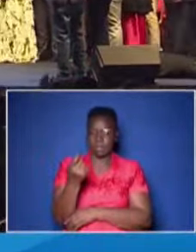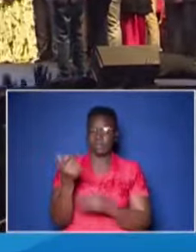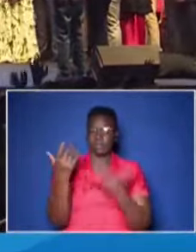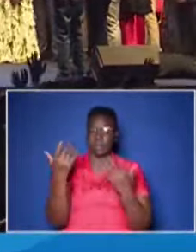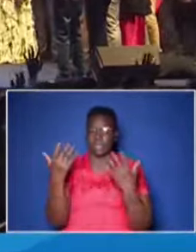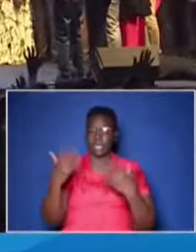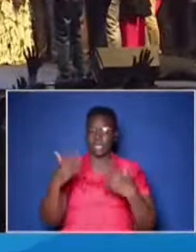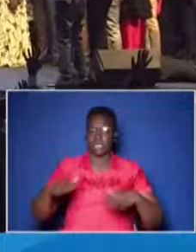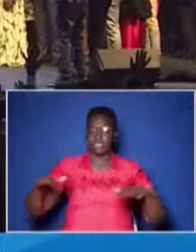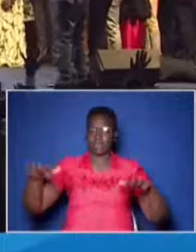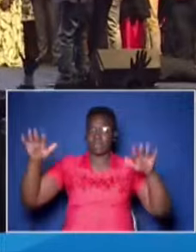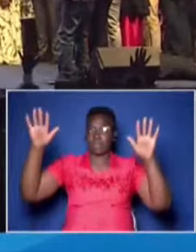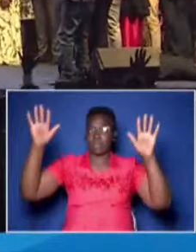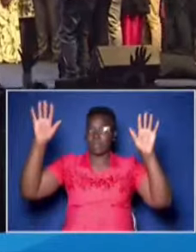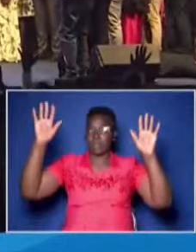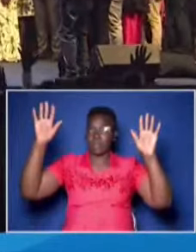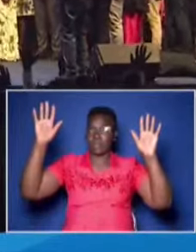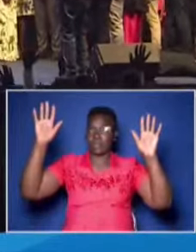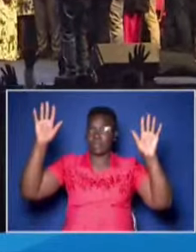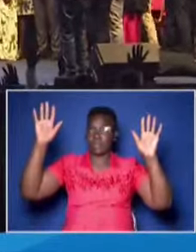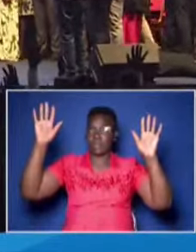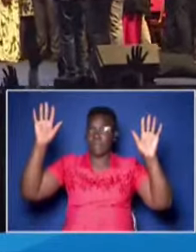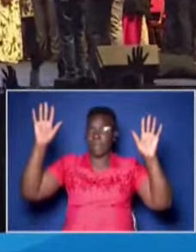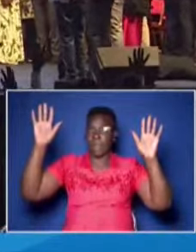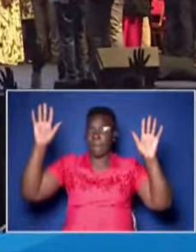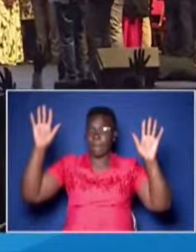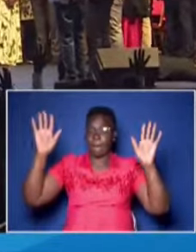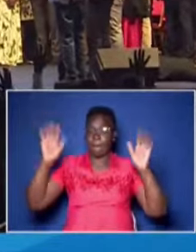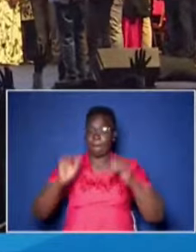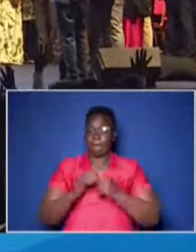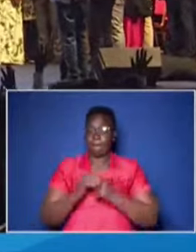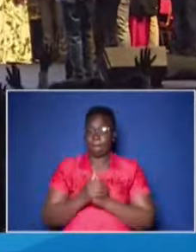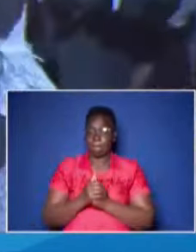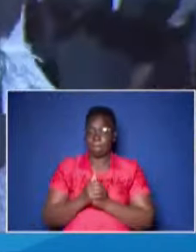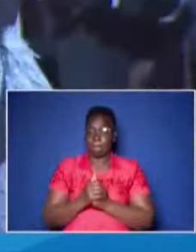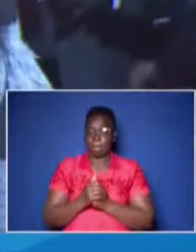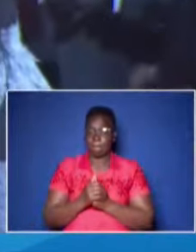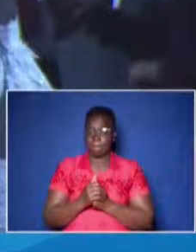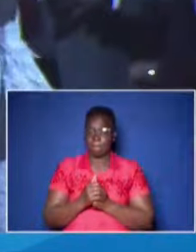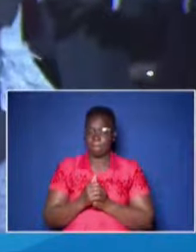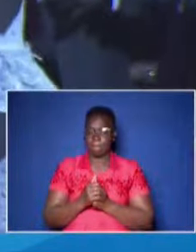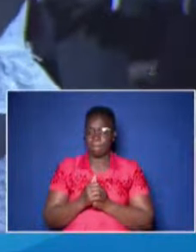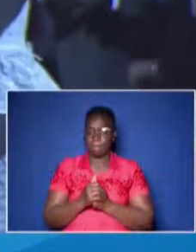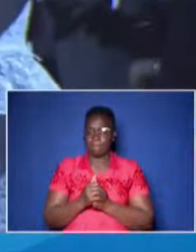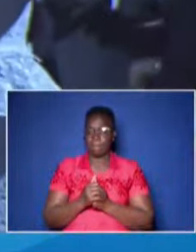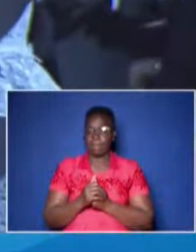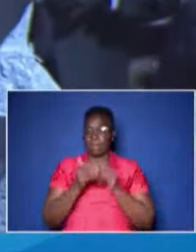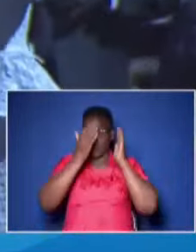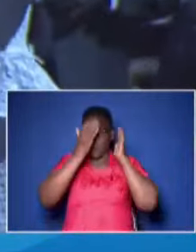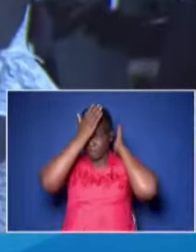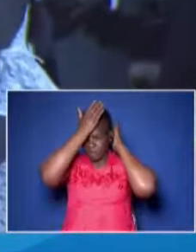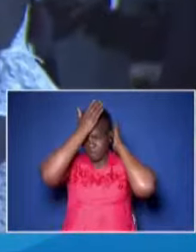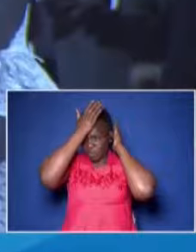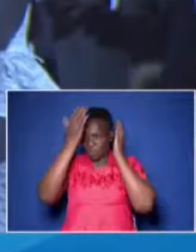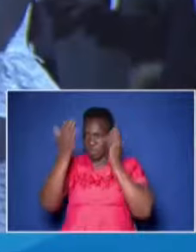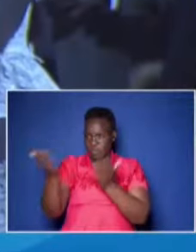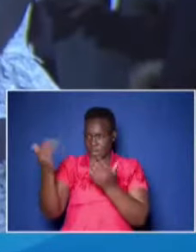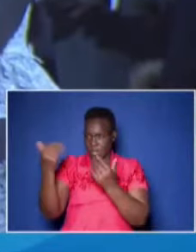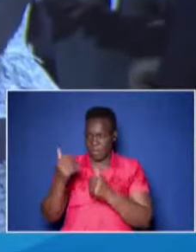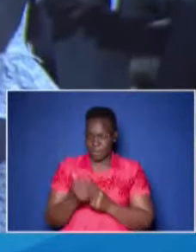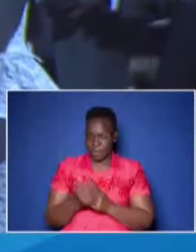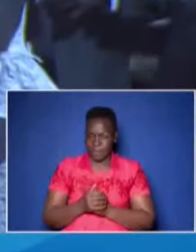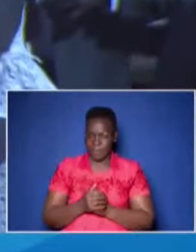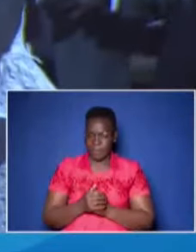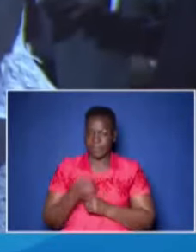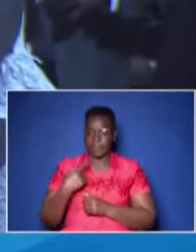for it name please Arch Bishop come with me will rain will rain